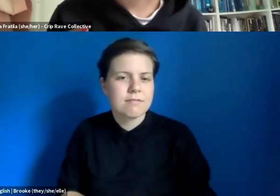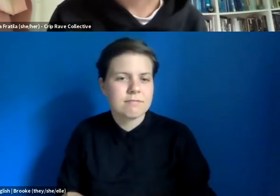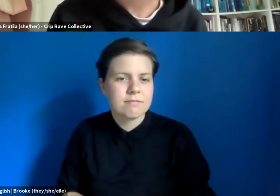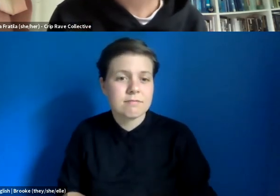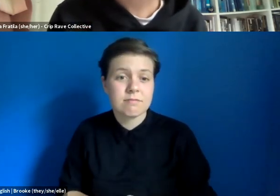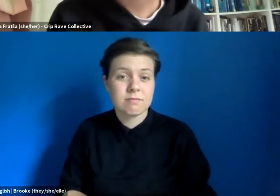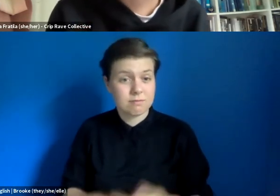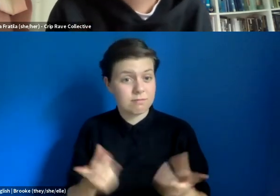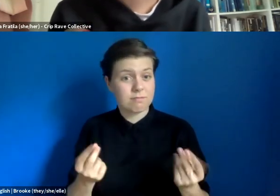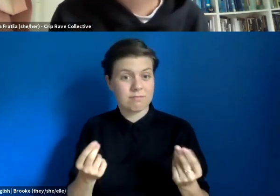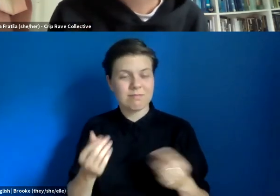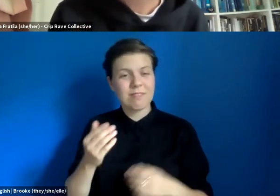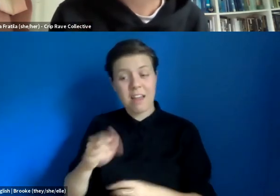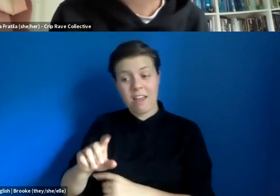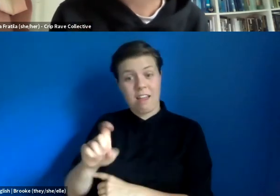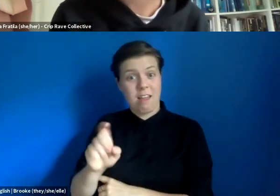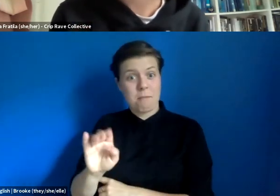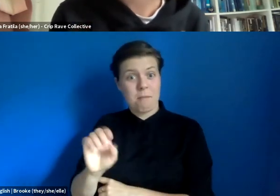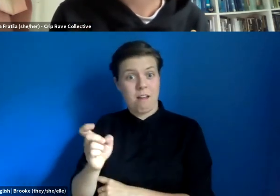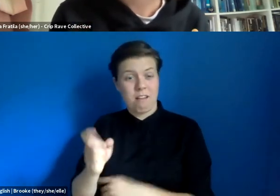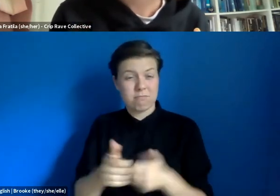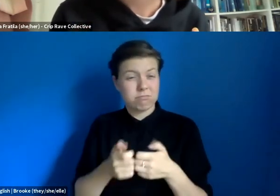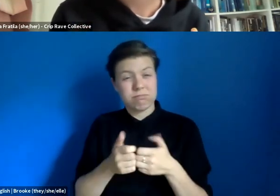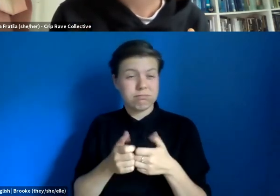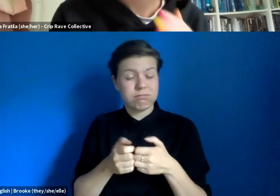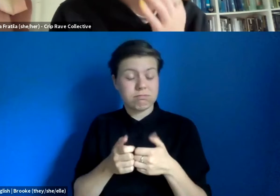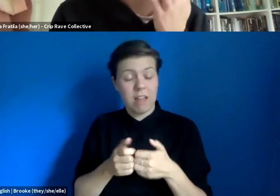Xbox cameras and